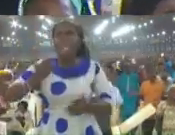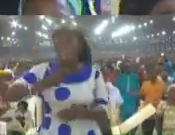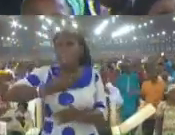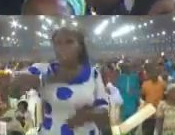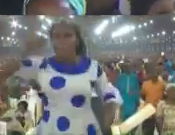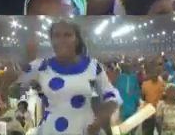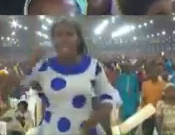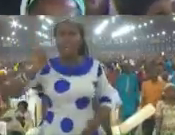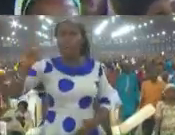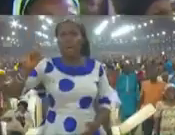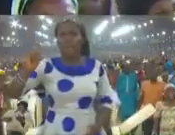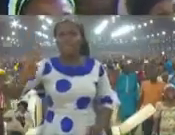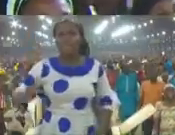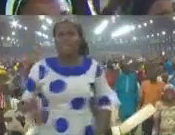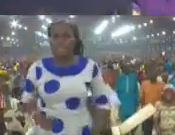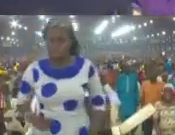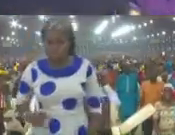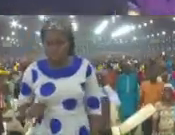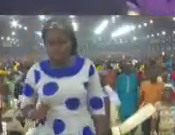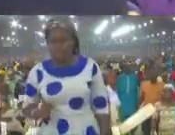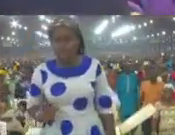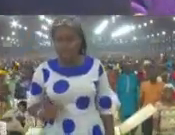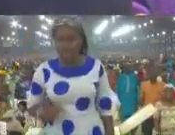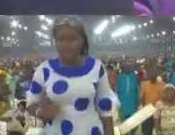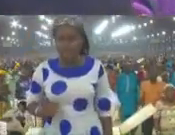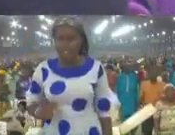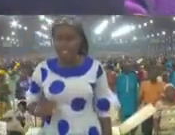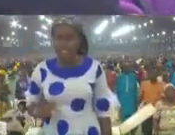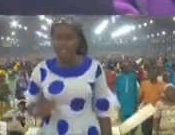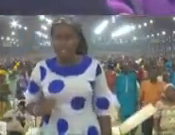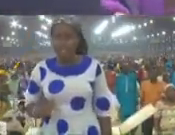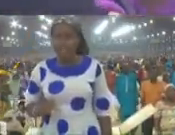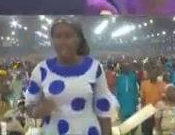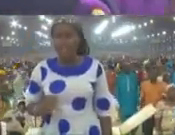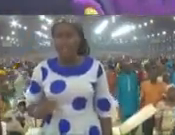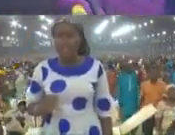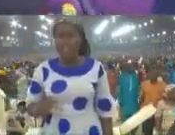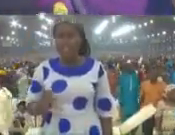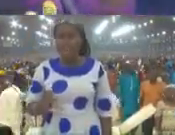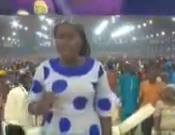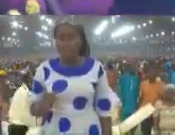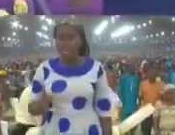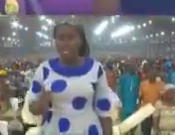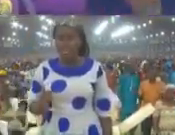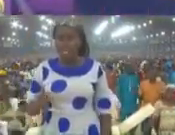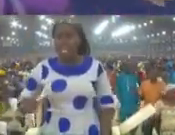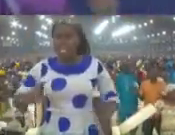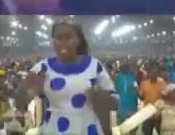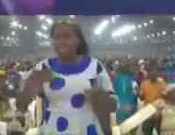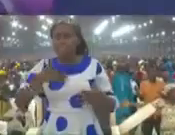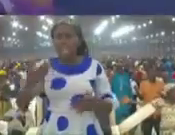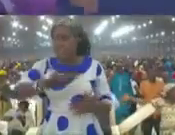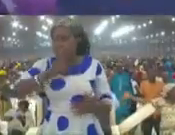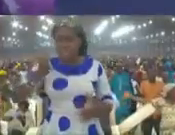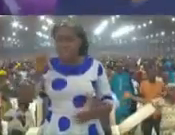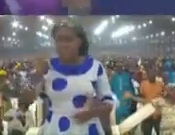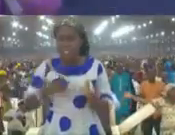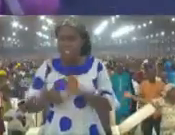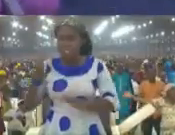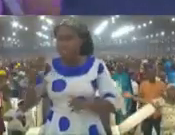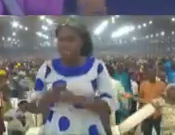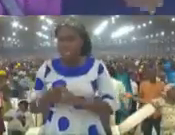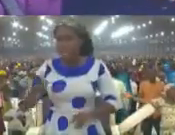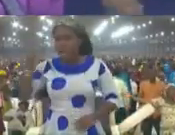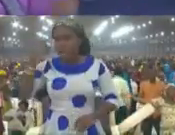every opportunity that I've lost, give me a better one, a better one, a far, far more